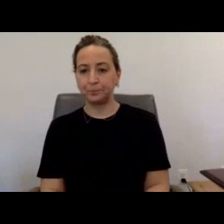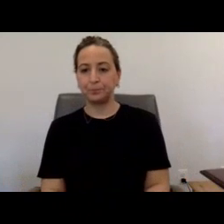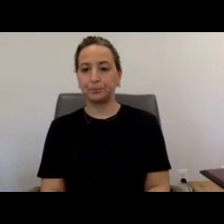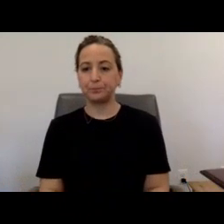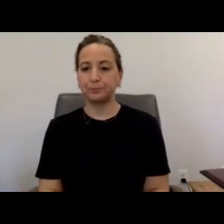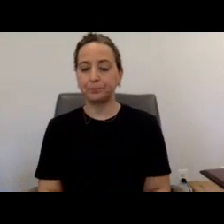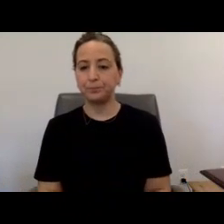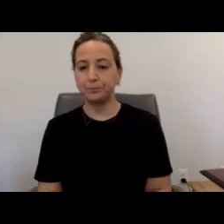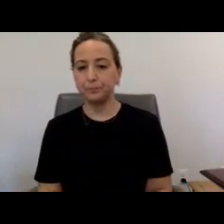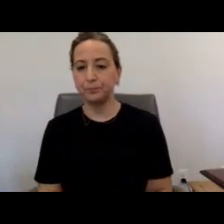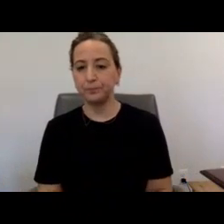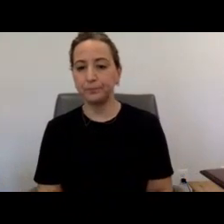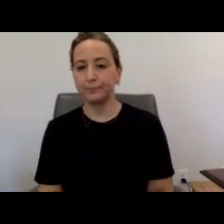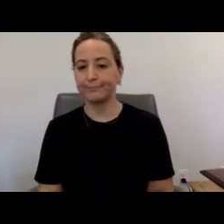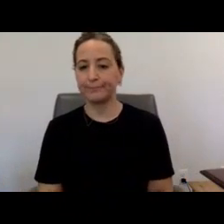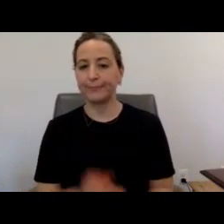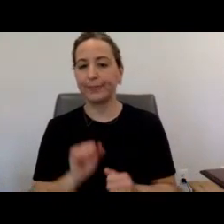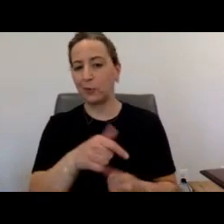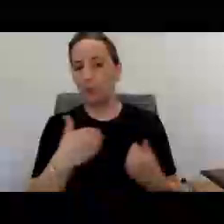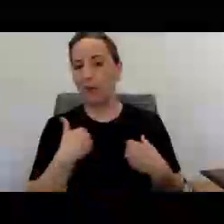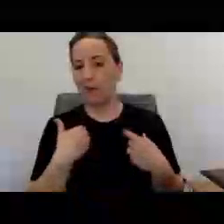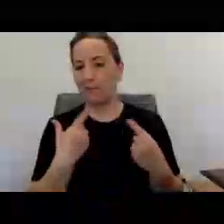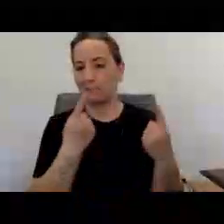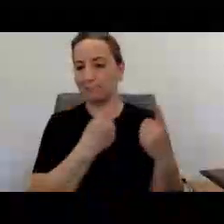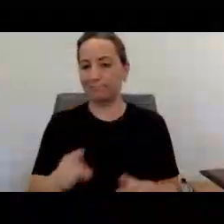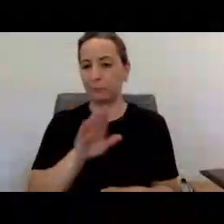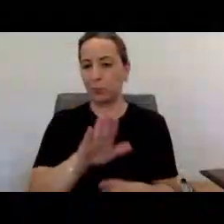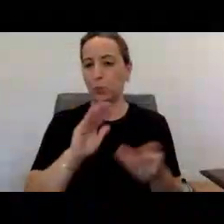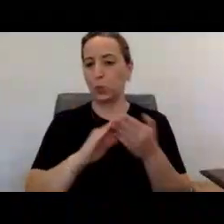that you have going on in your community.